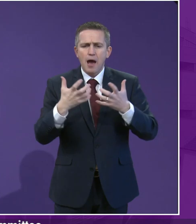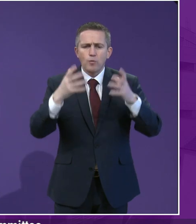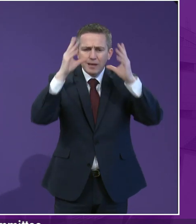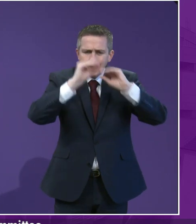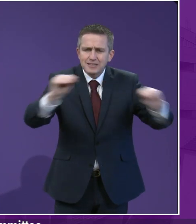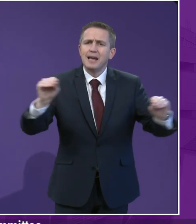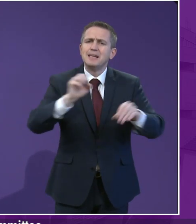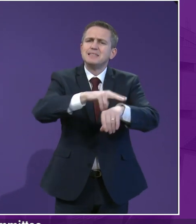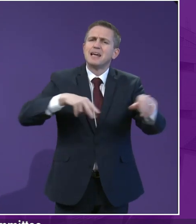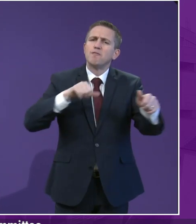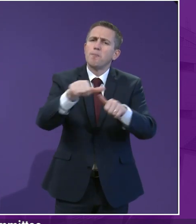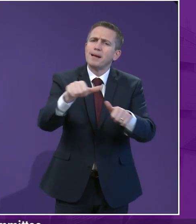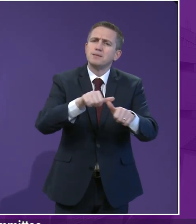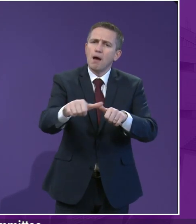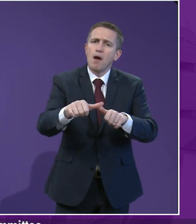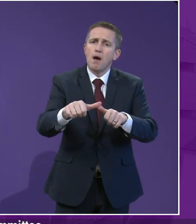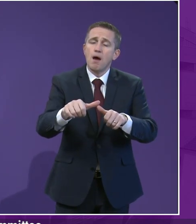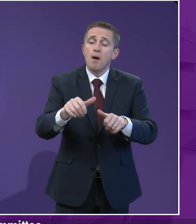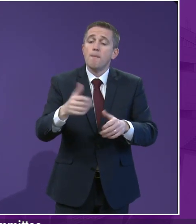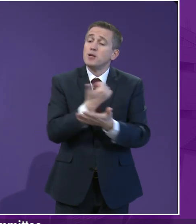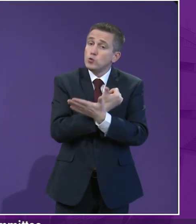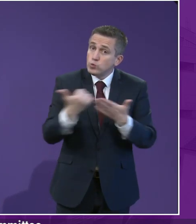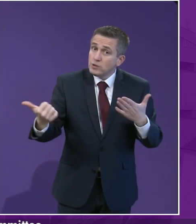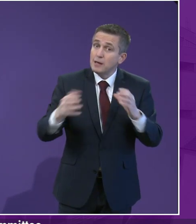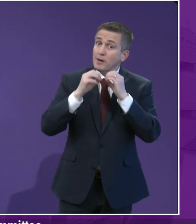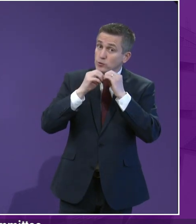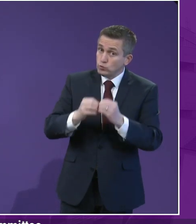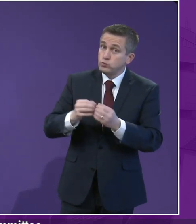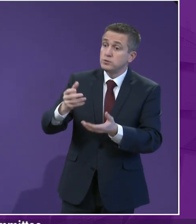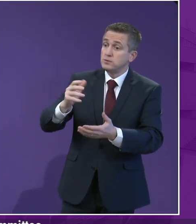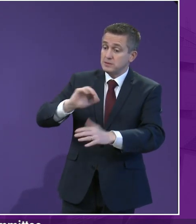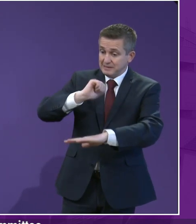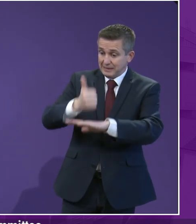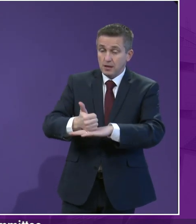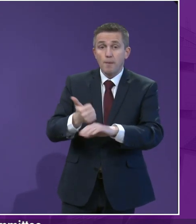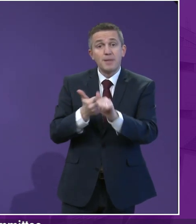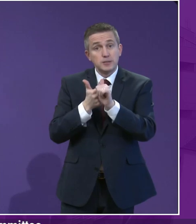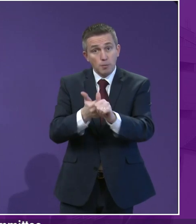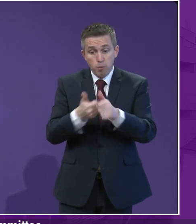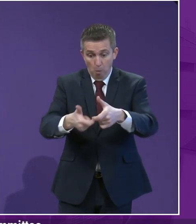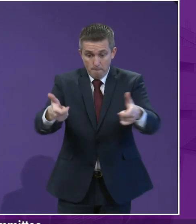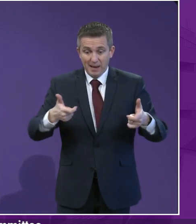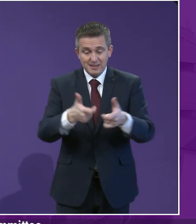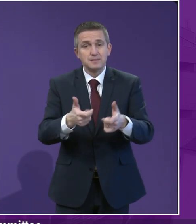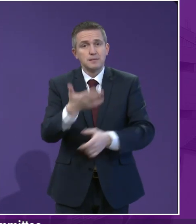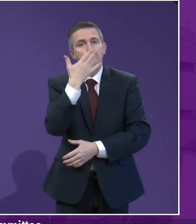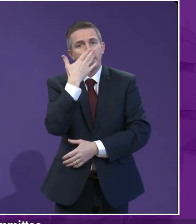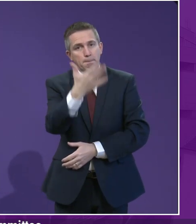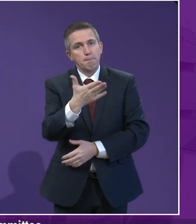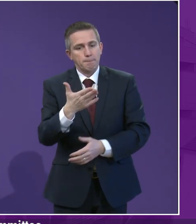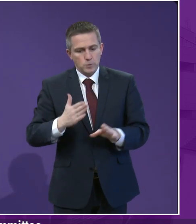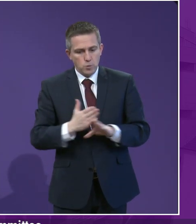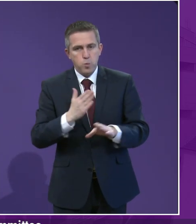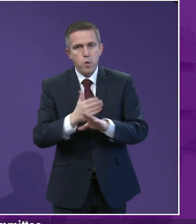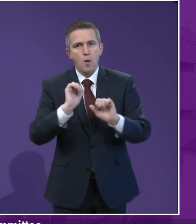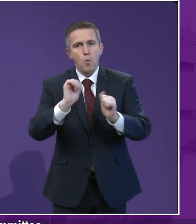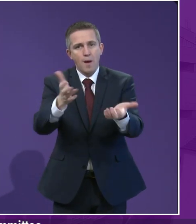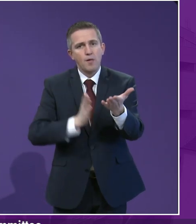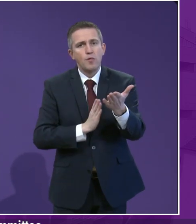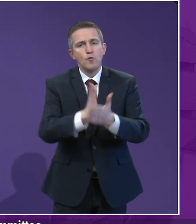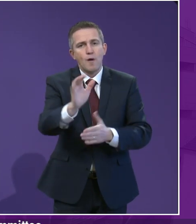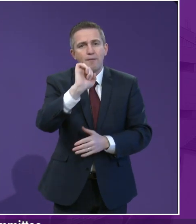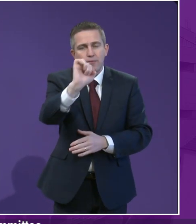issues with it in terms of staff not always being informed, as one of the panel members mentioned earlier, about education with staff, which is something